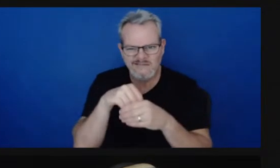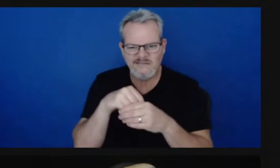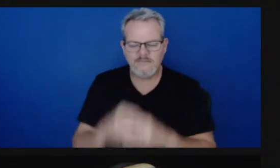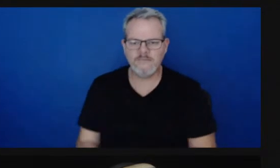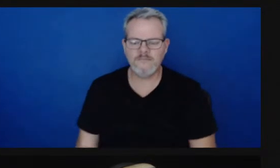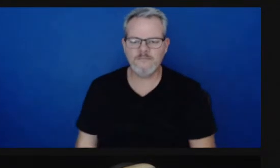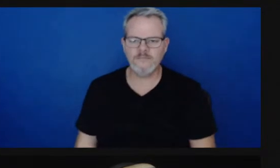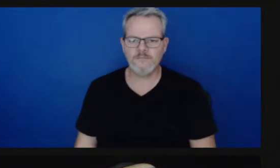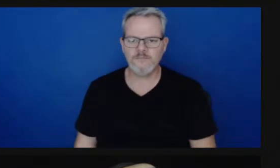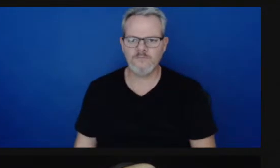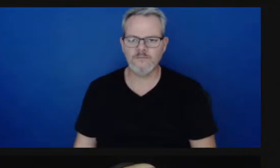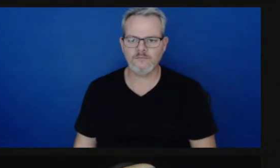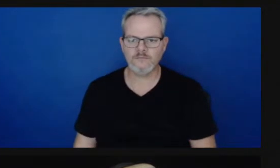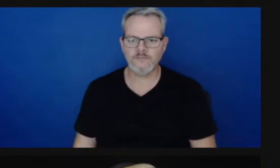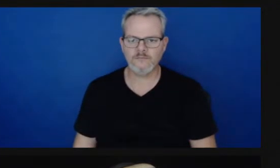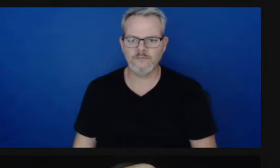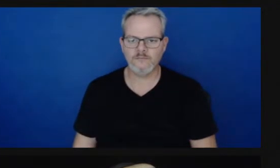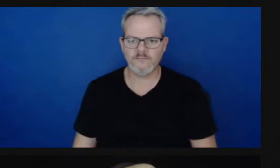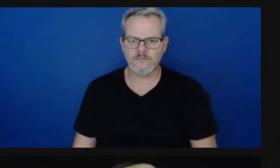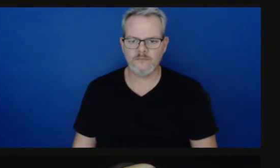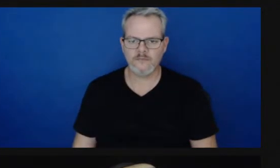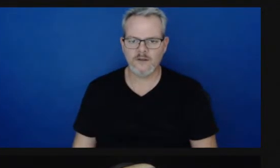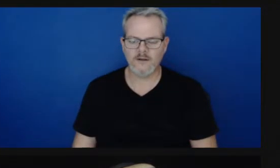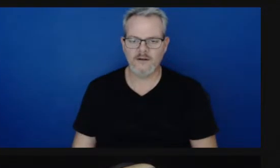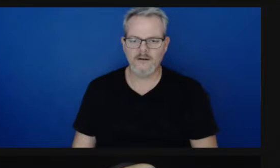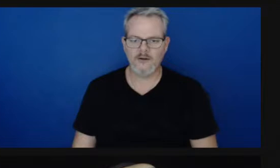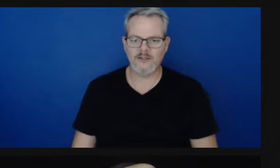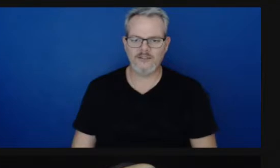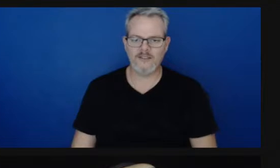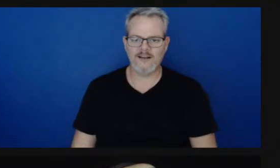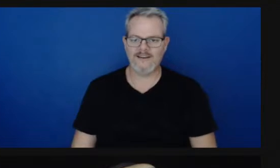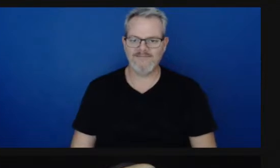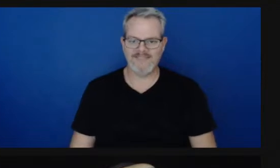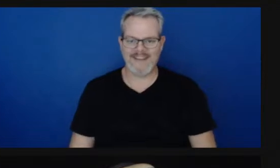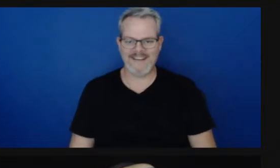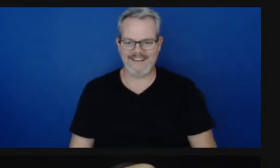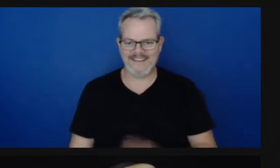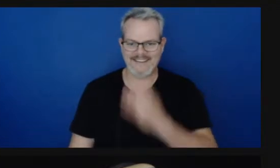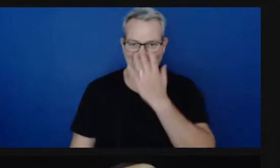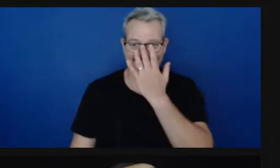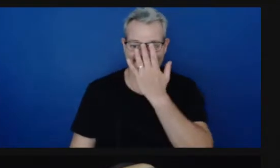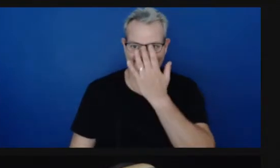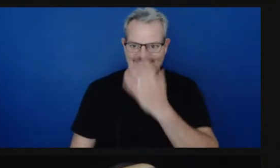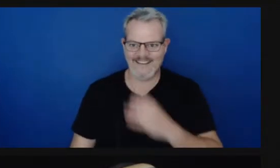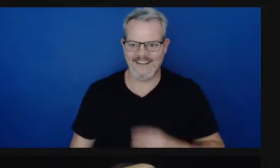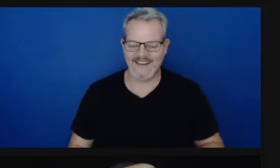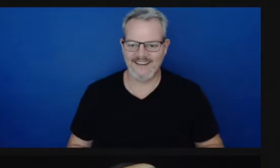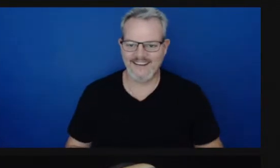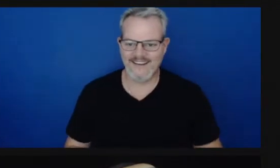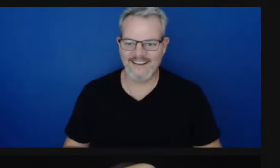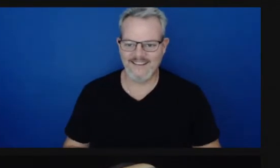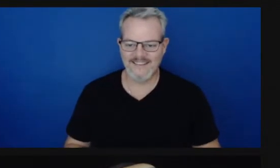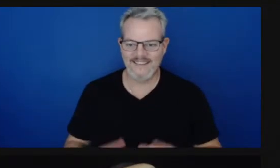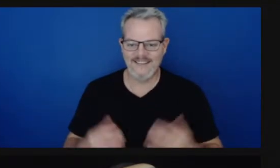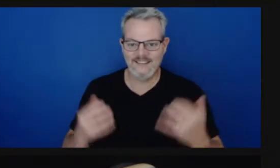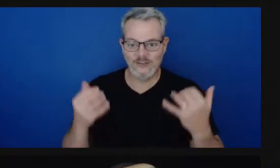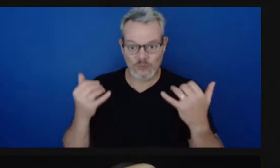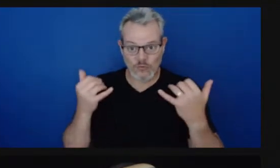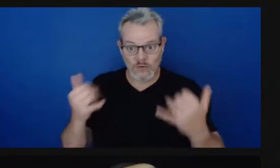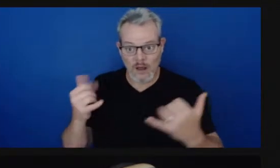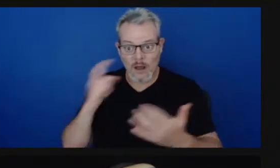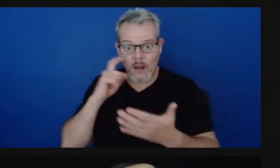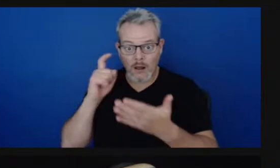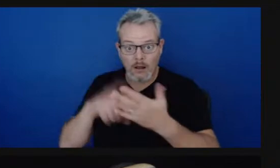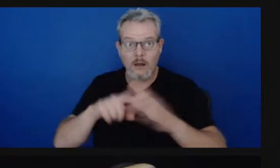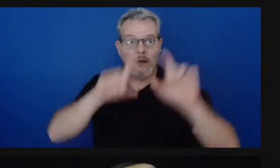Did not. Okay. Yeah, there it is. One blob, two blobs. Similar to what we see now. They do move around, but